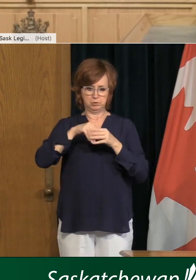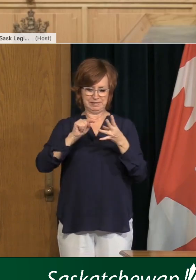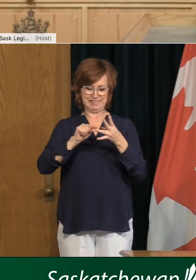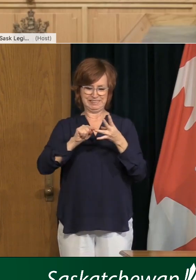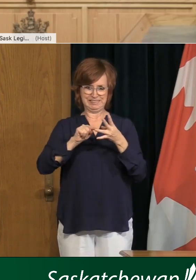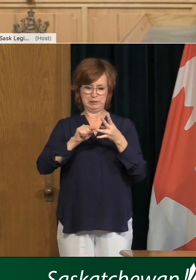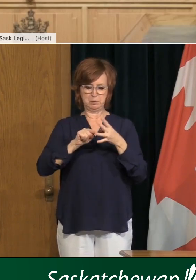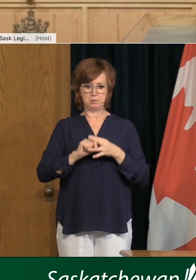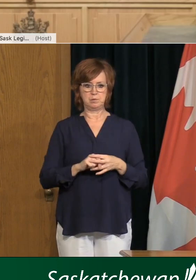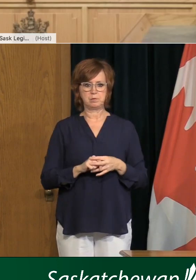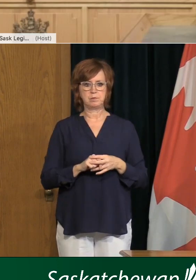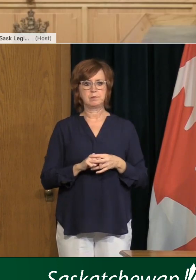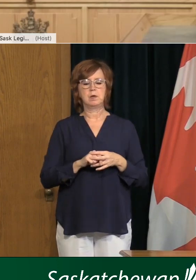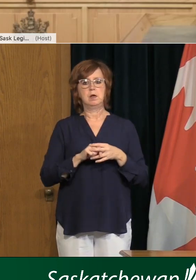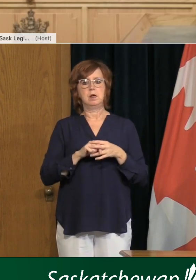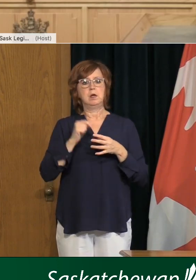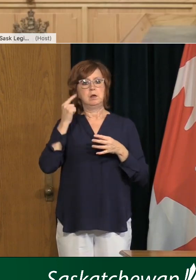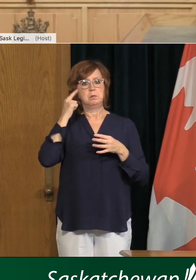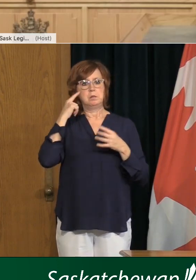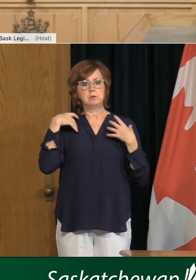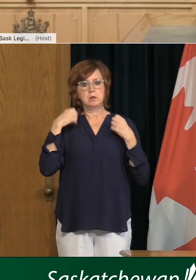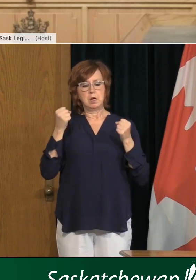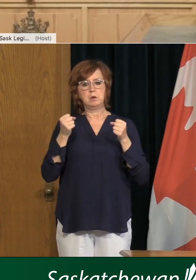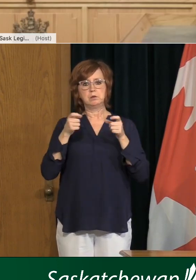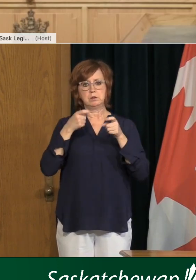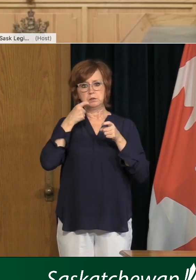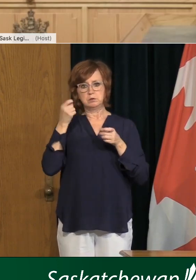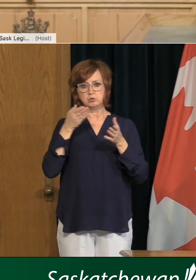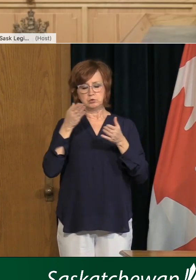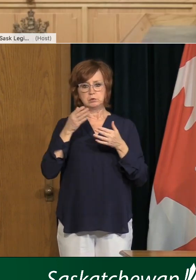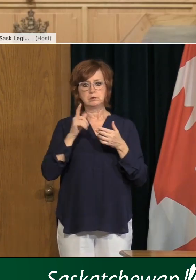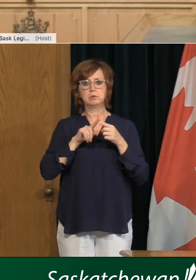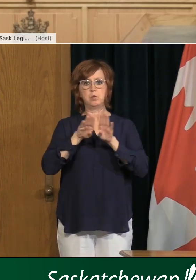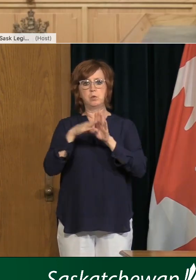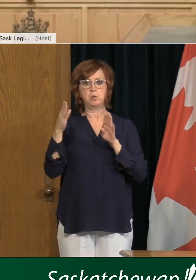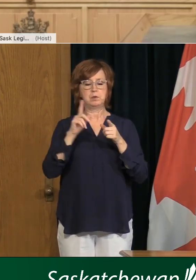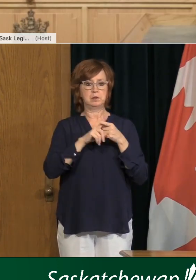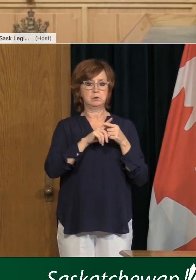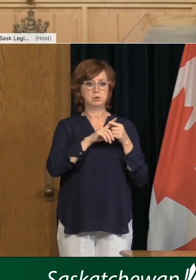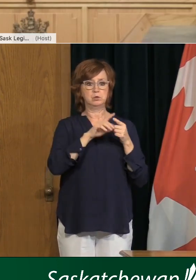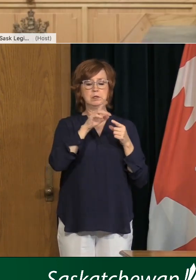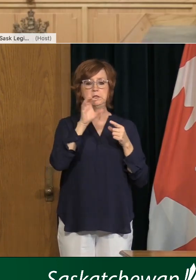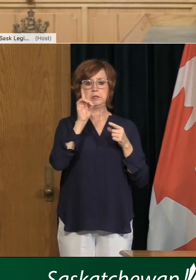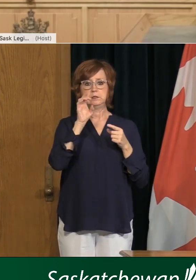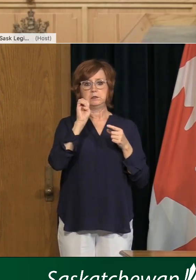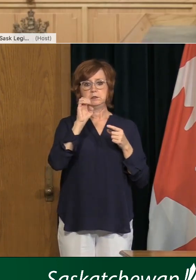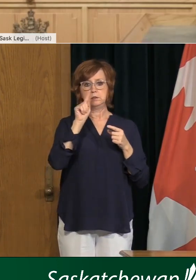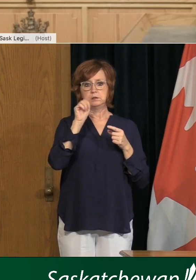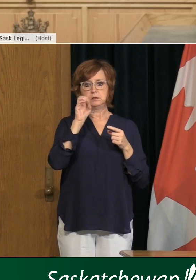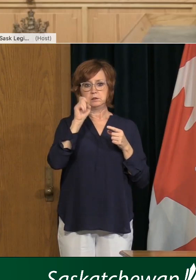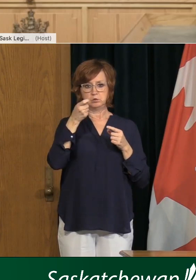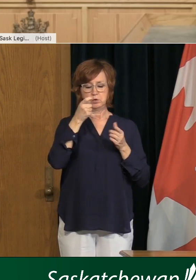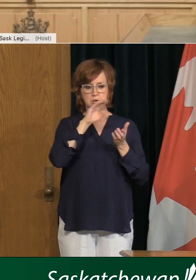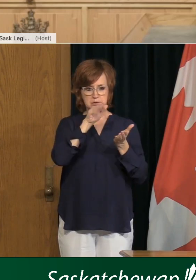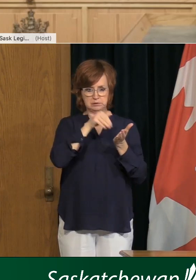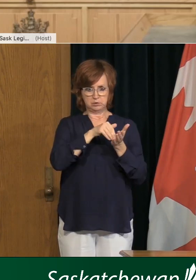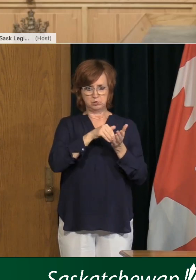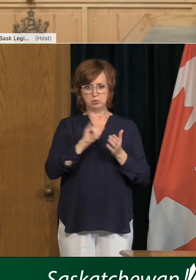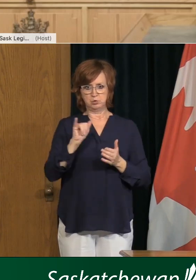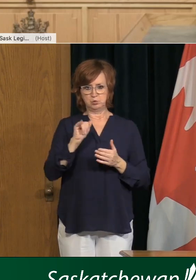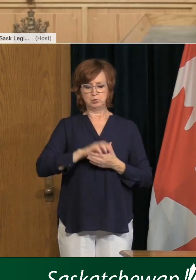and addiction services with the opening of social detox and addictions inpatient treatment services as